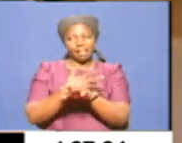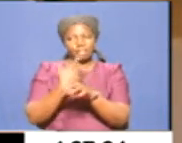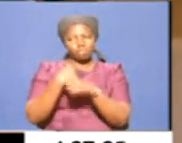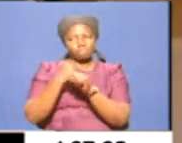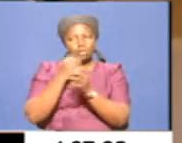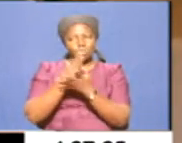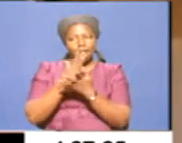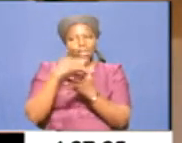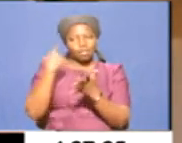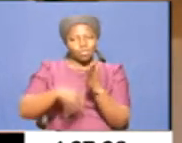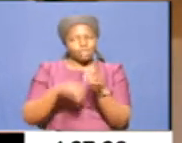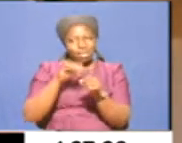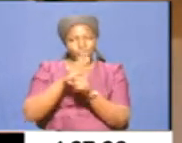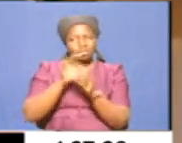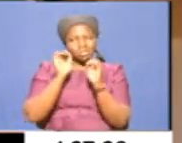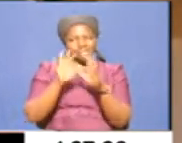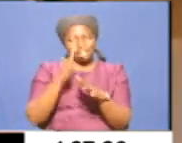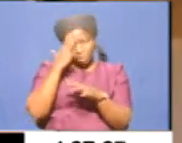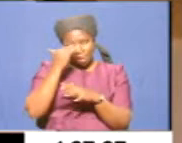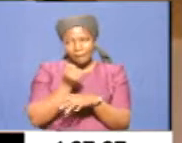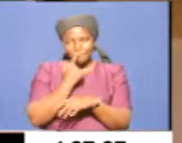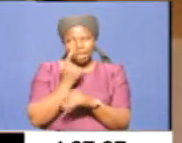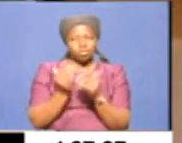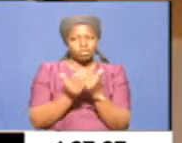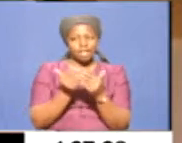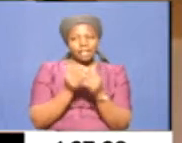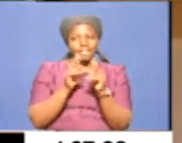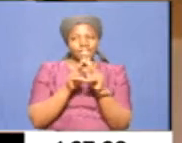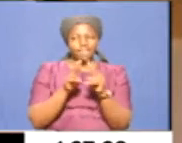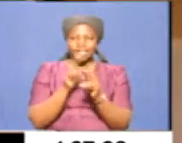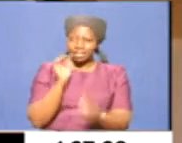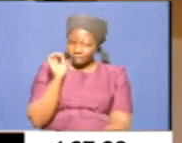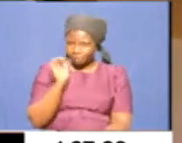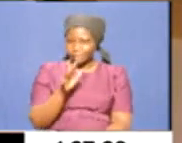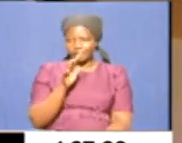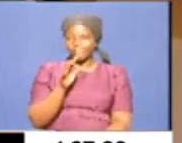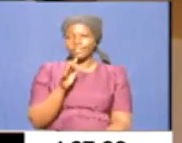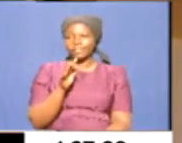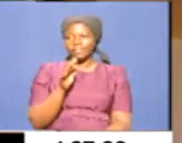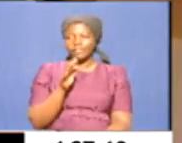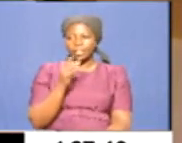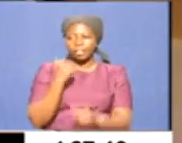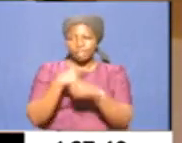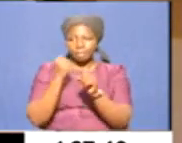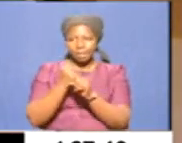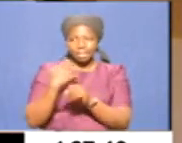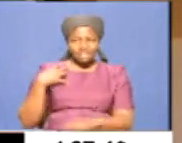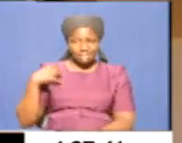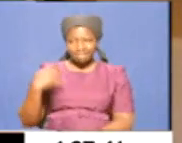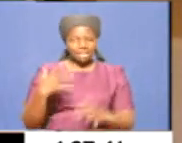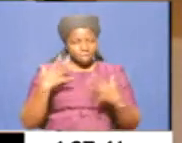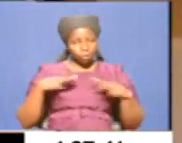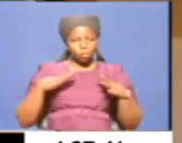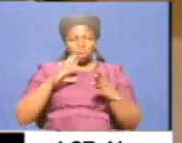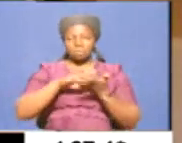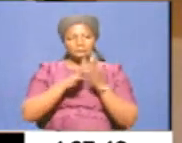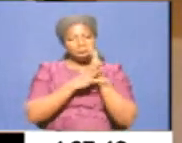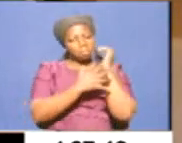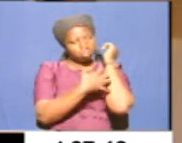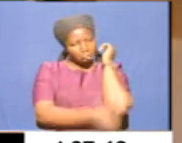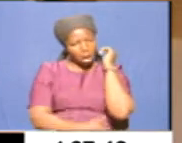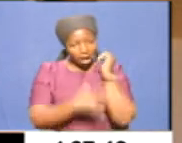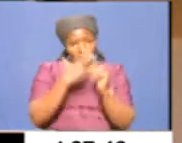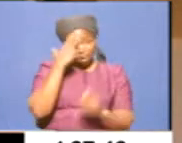kwa gharama ni very much expensive na inafanya hata matajiri wanakuwa maskini kwa